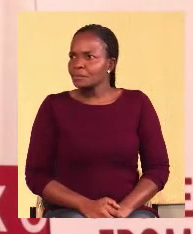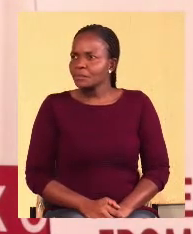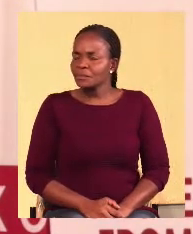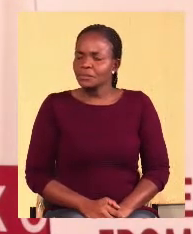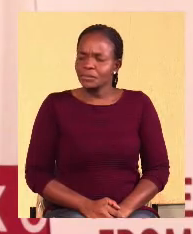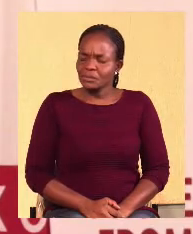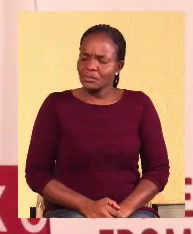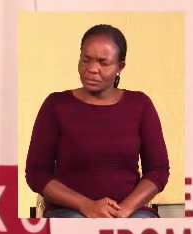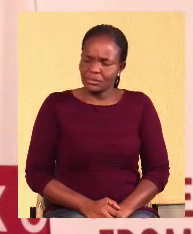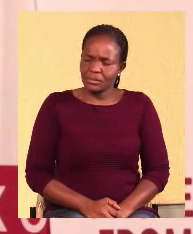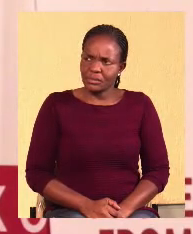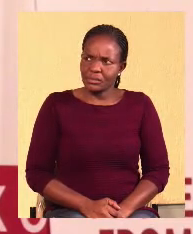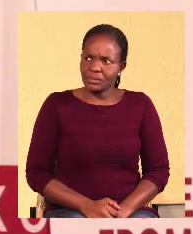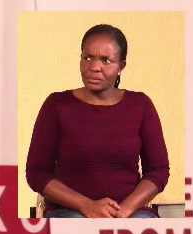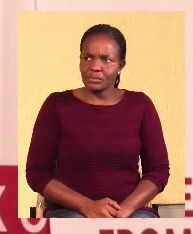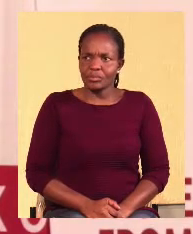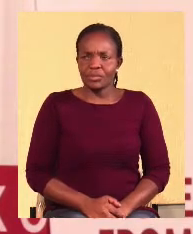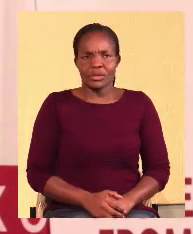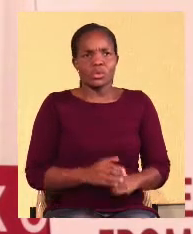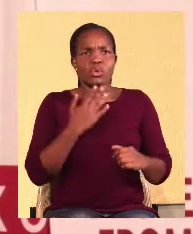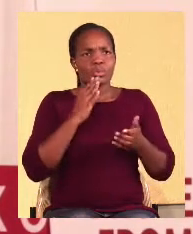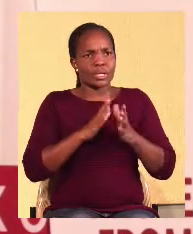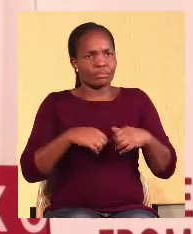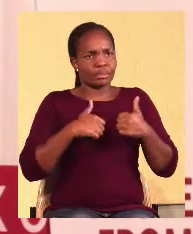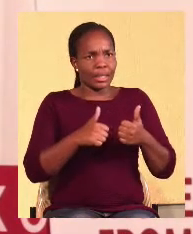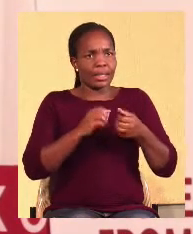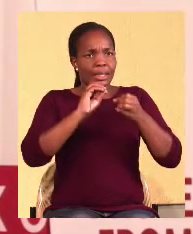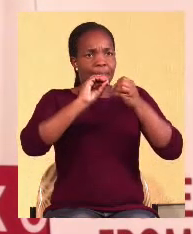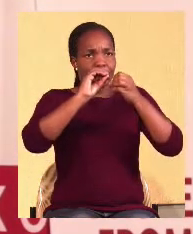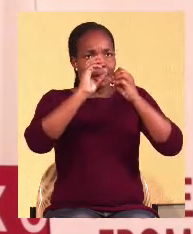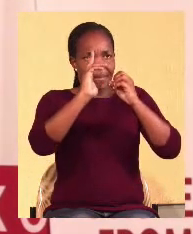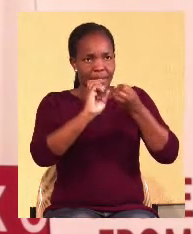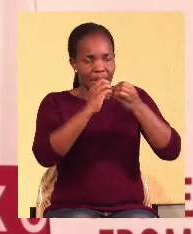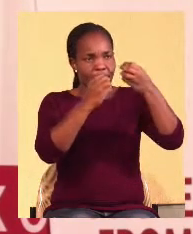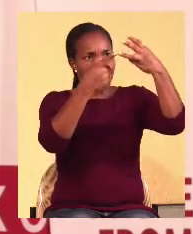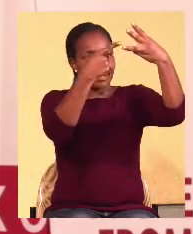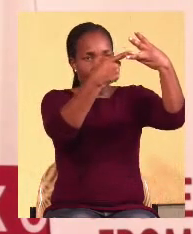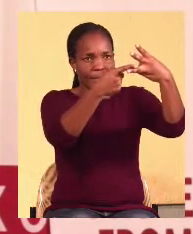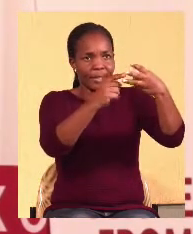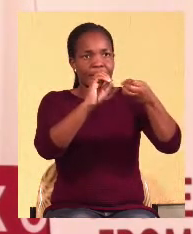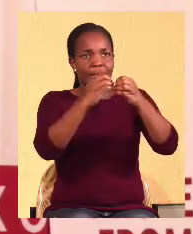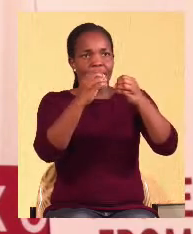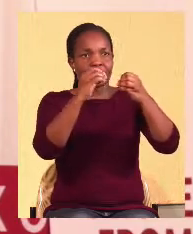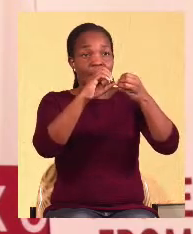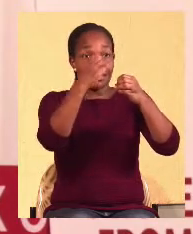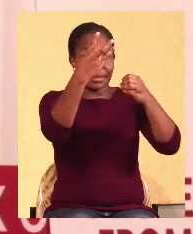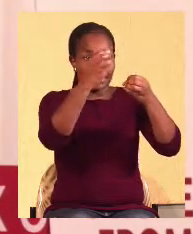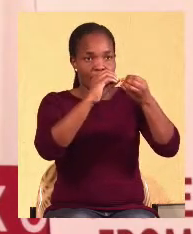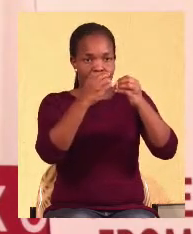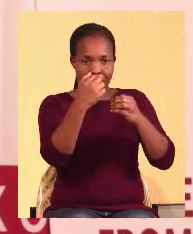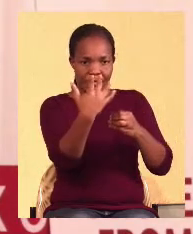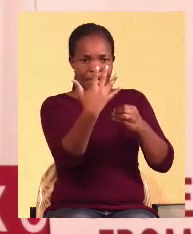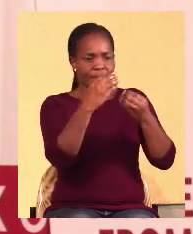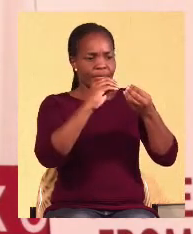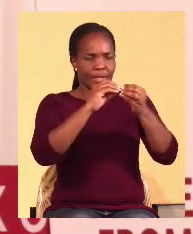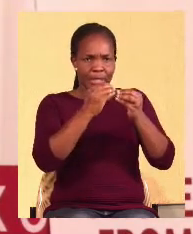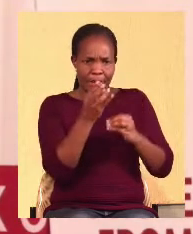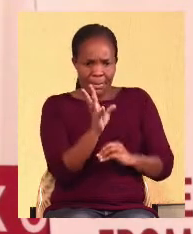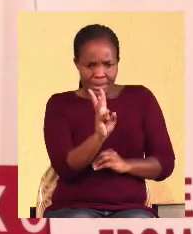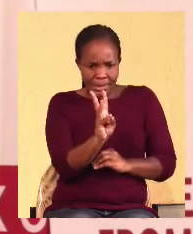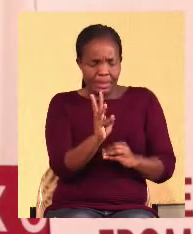be case number 3, case number 5, case number